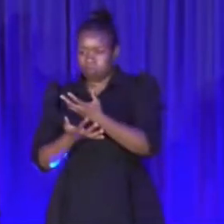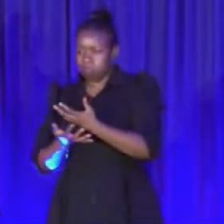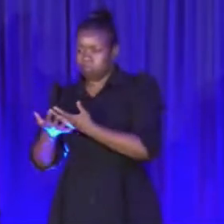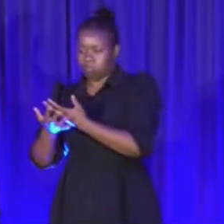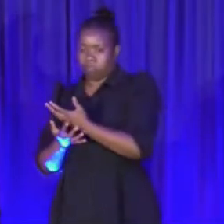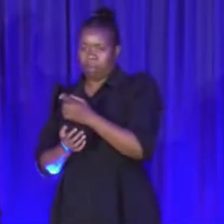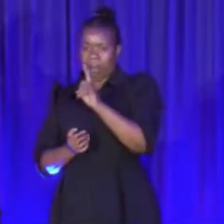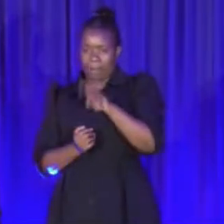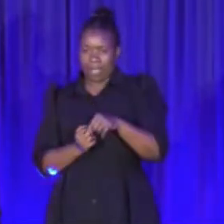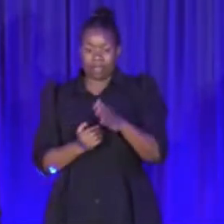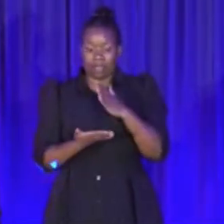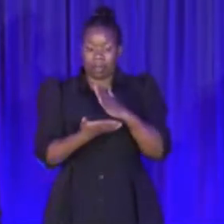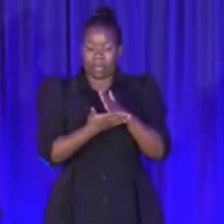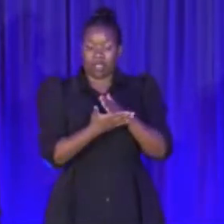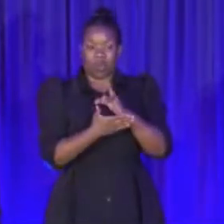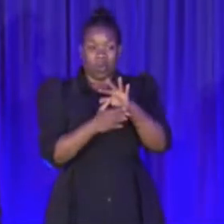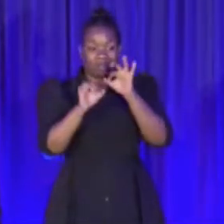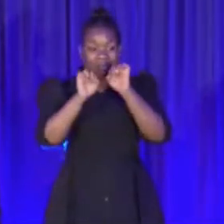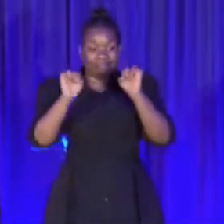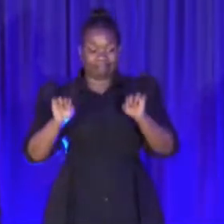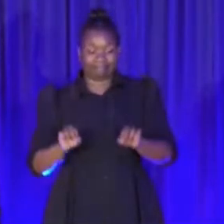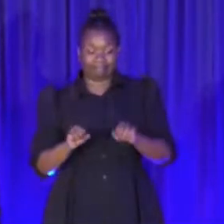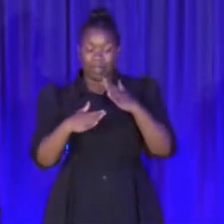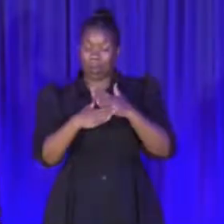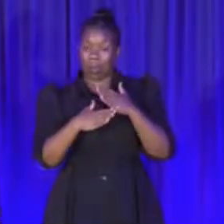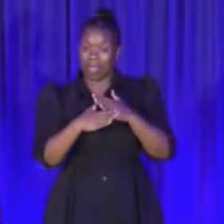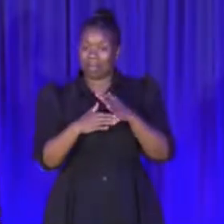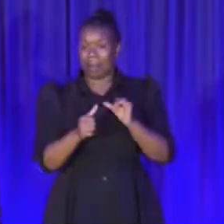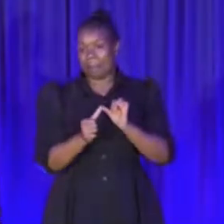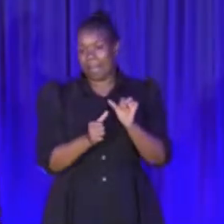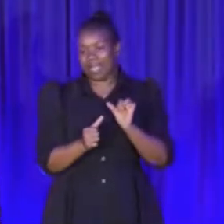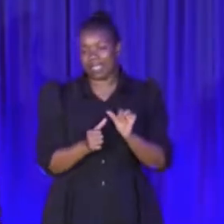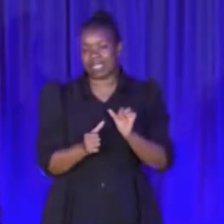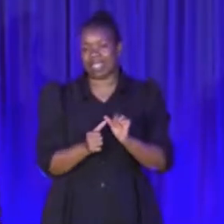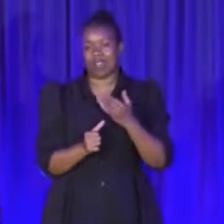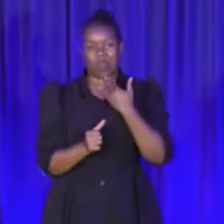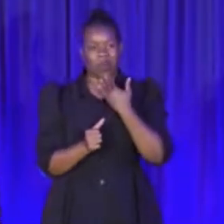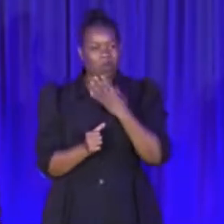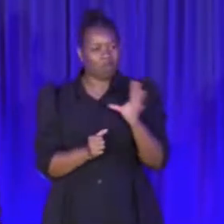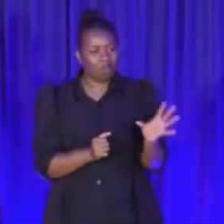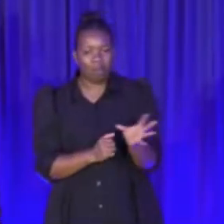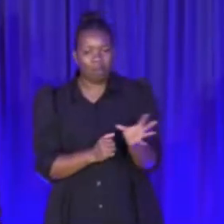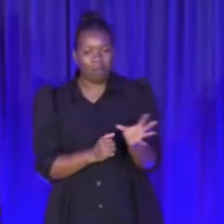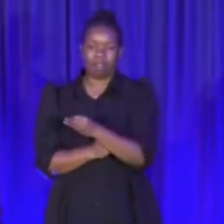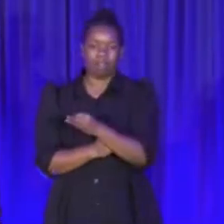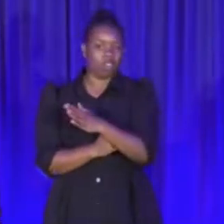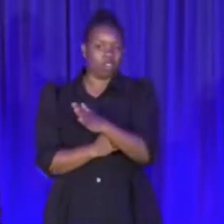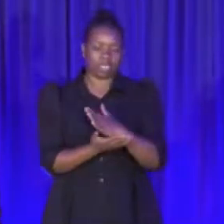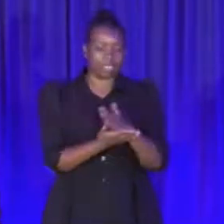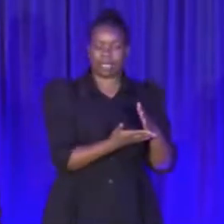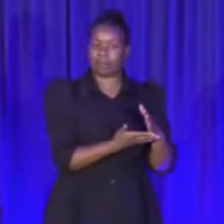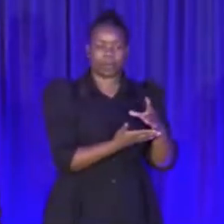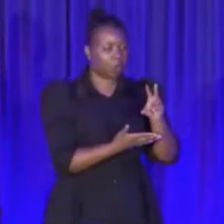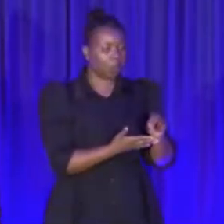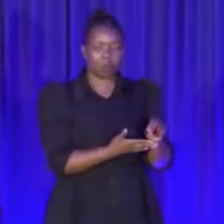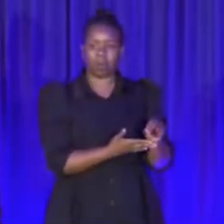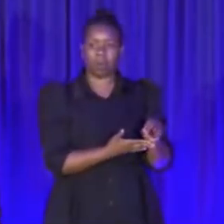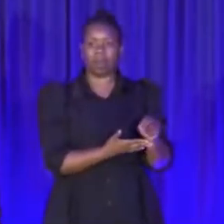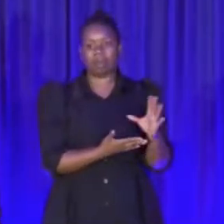unwavering commitment to making the system work better for all of us, not for some, but for